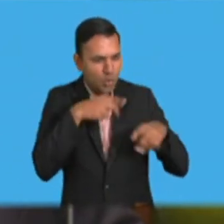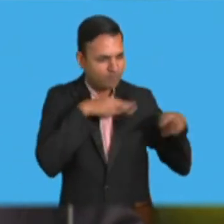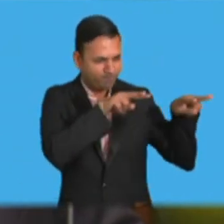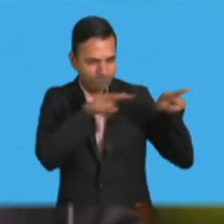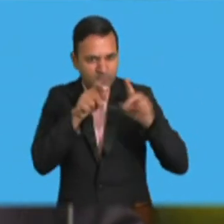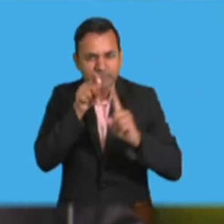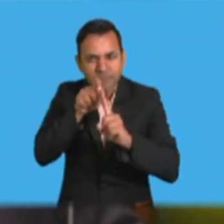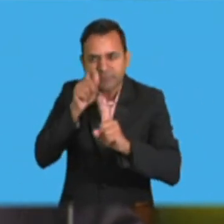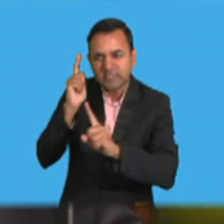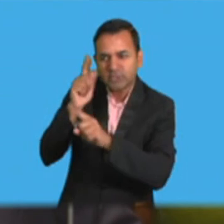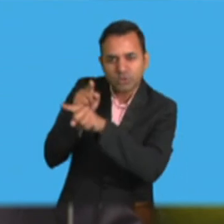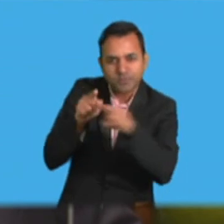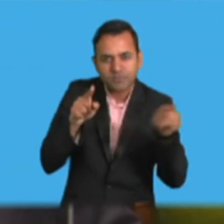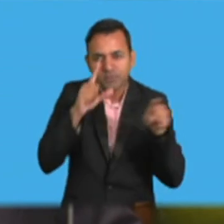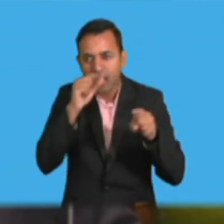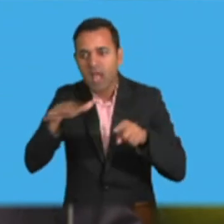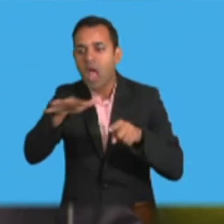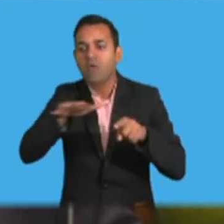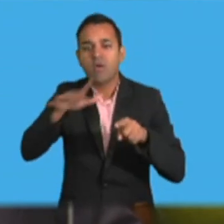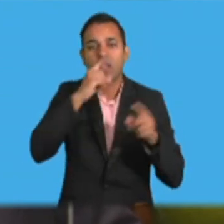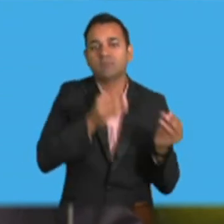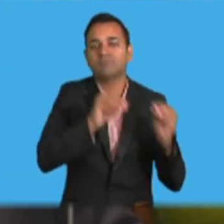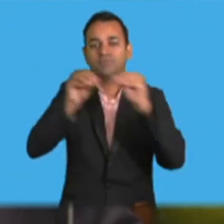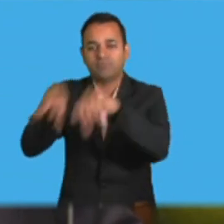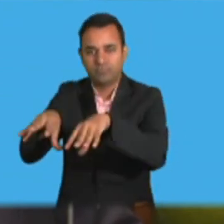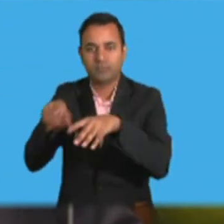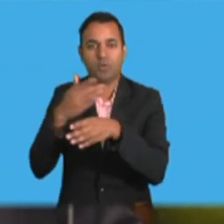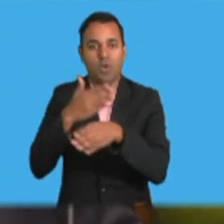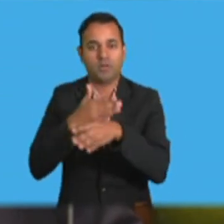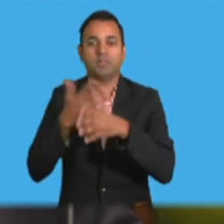areas, in particular in the areas of maths, physics,